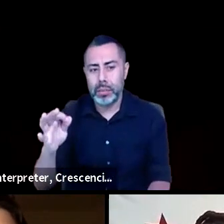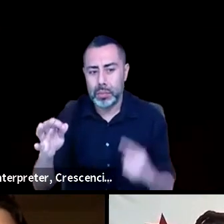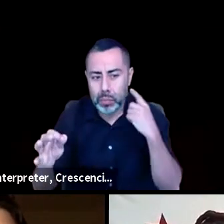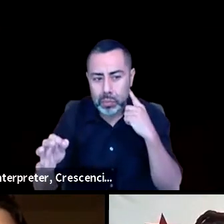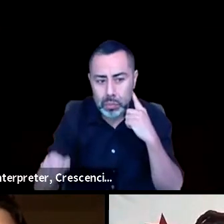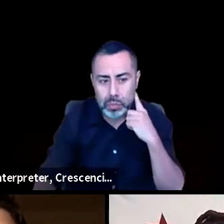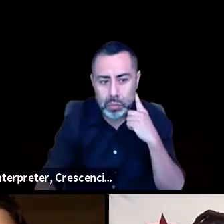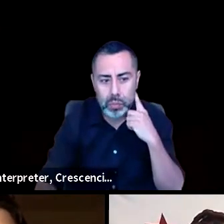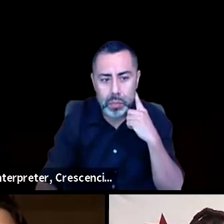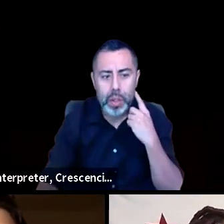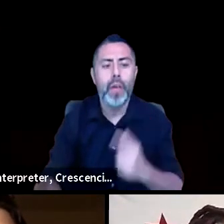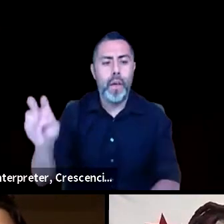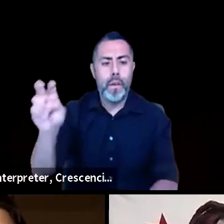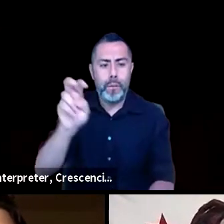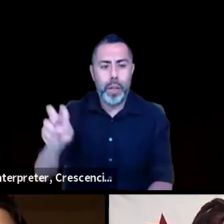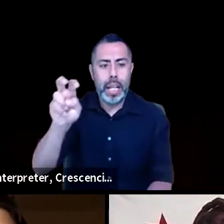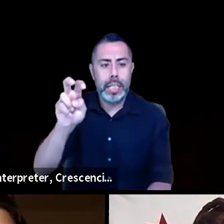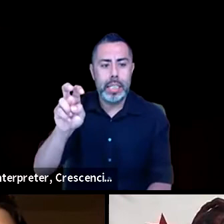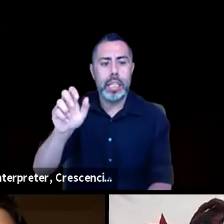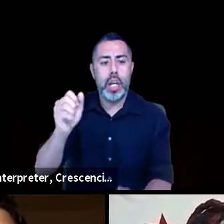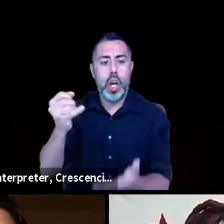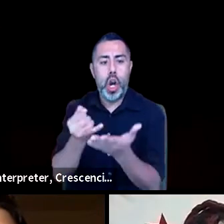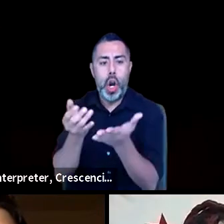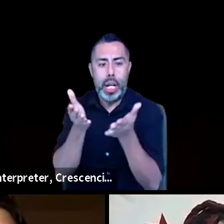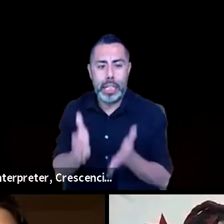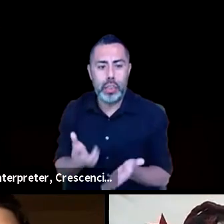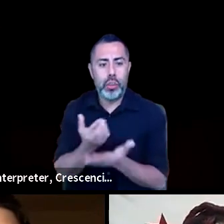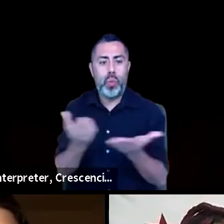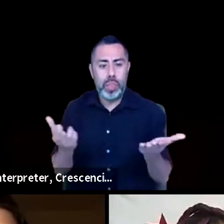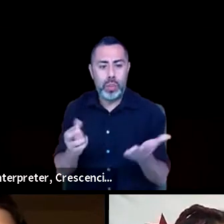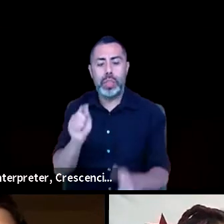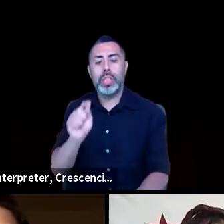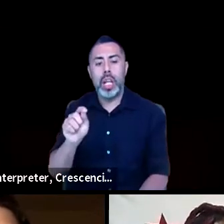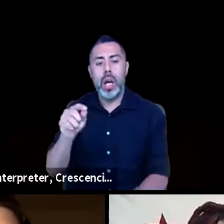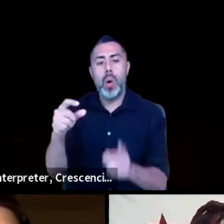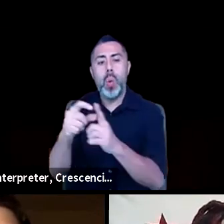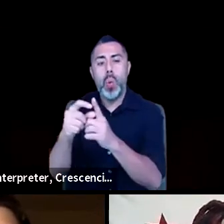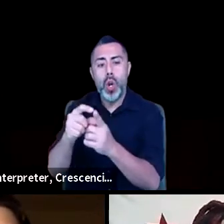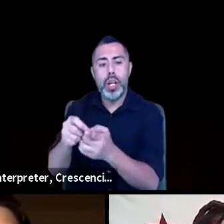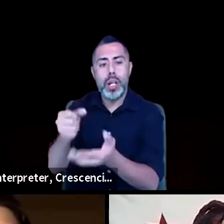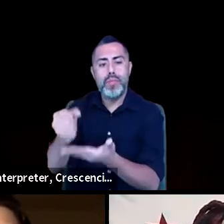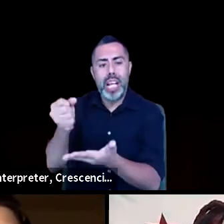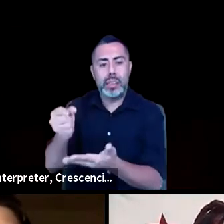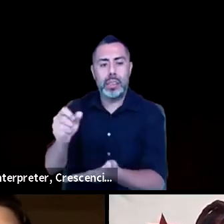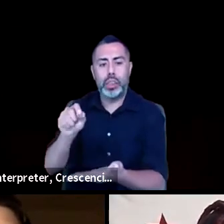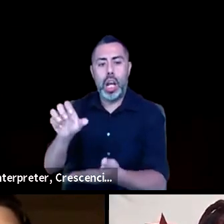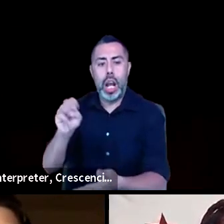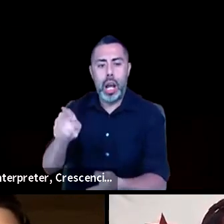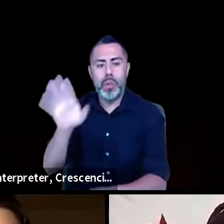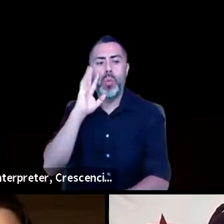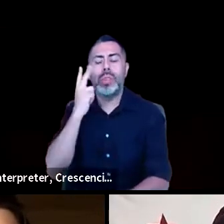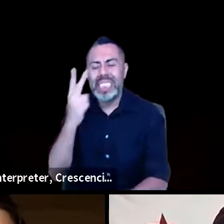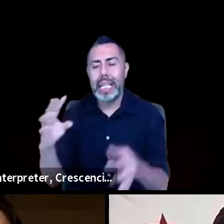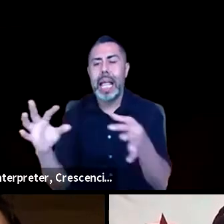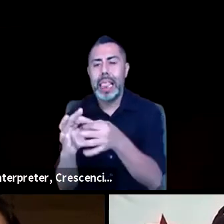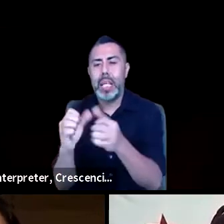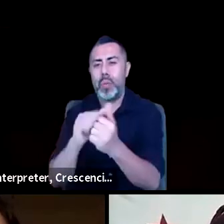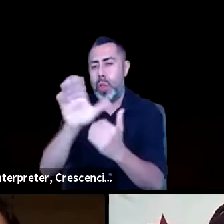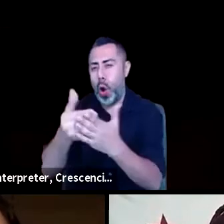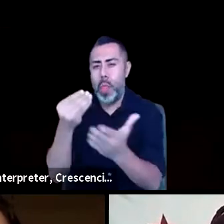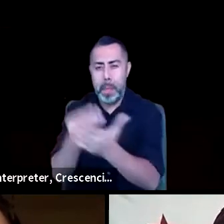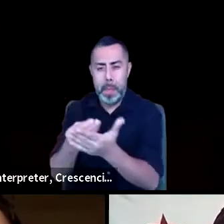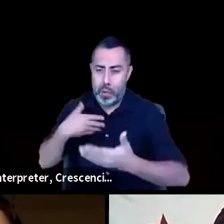you will see a link to all the funds that have been raised so far and who they went to. But listen, don't